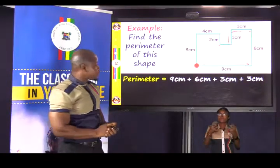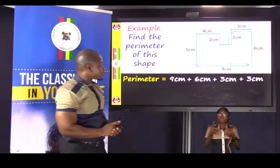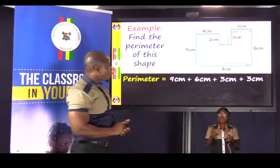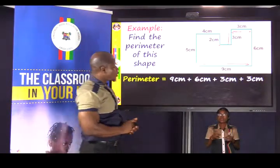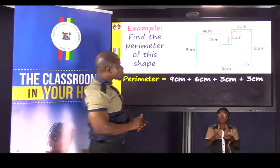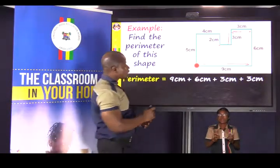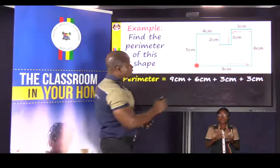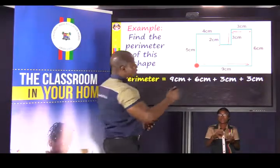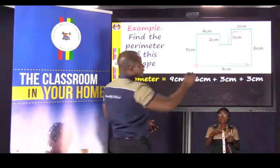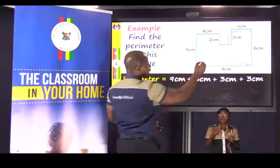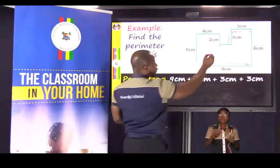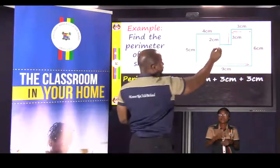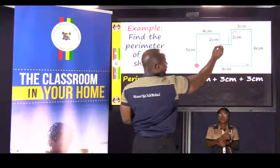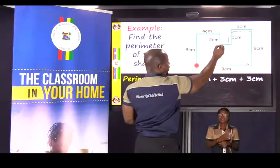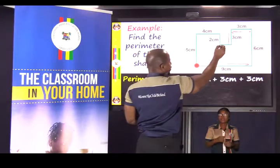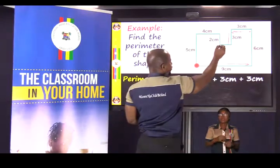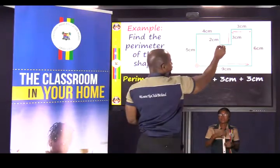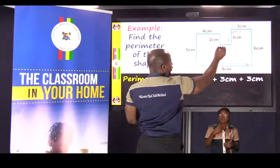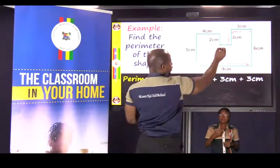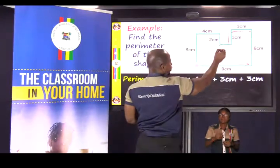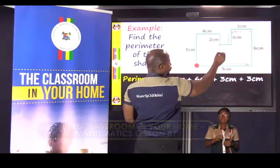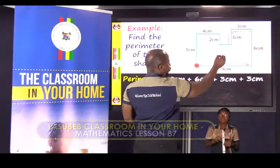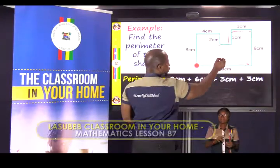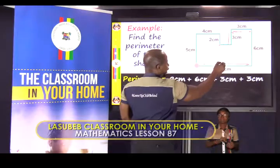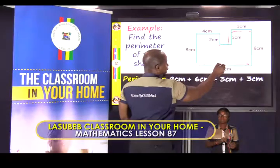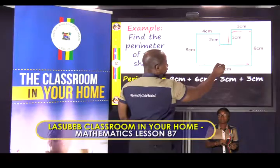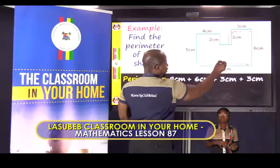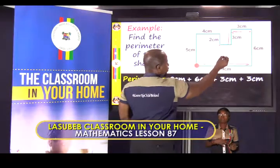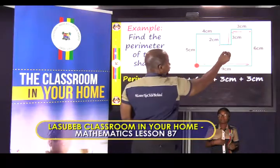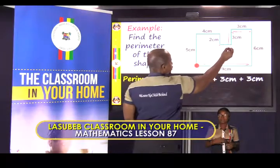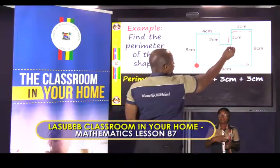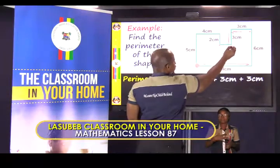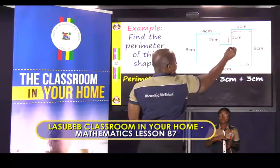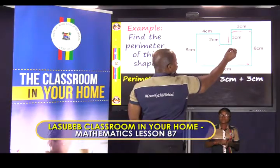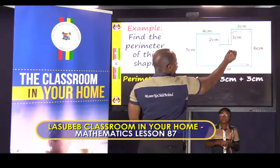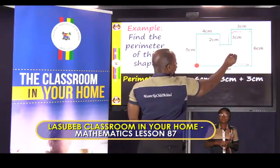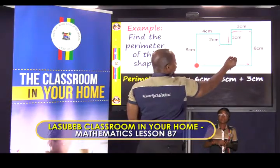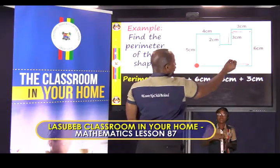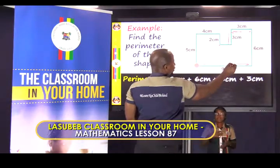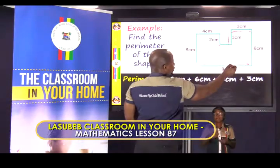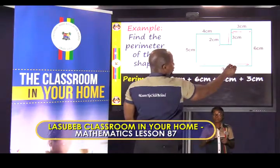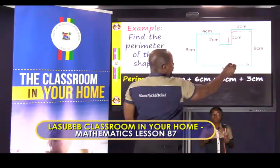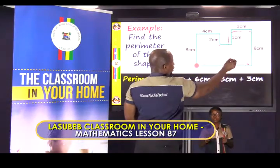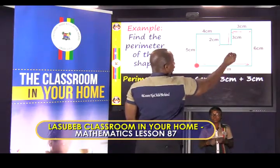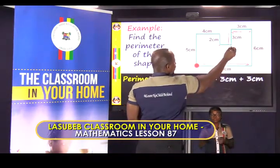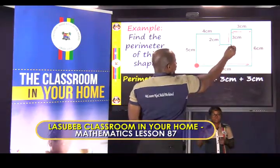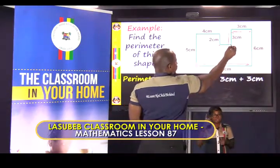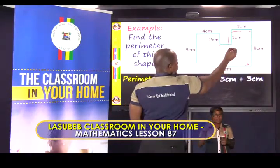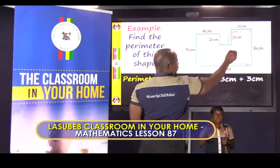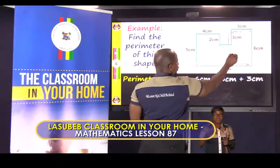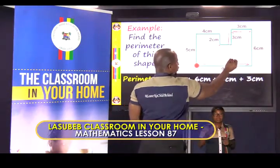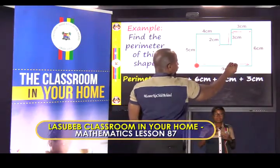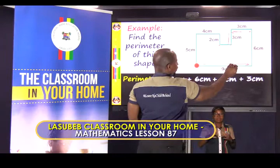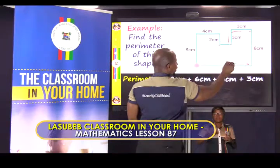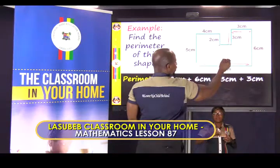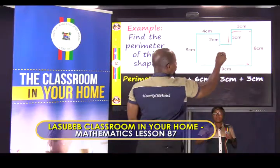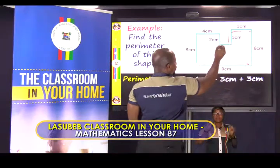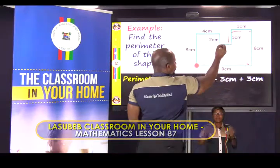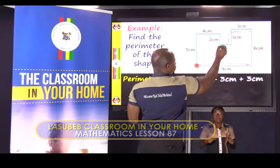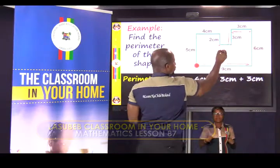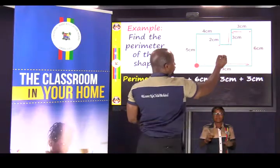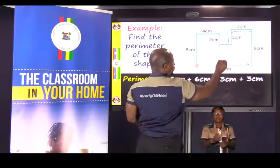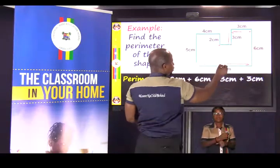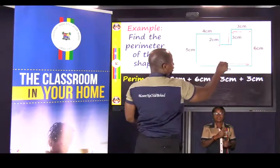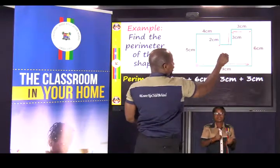it. So one of the ways is that I compare this, draw a line like this, draw a line like this, and try to see if I